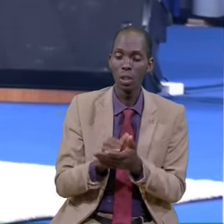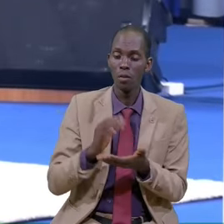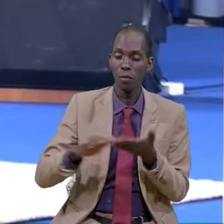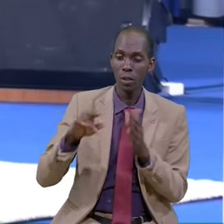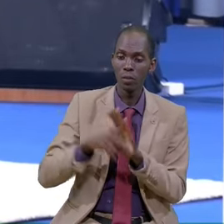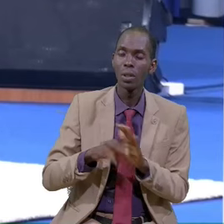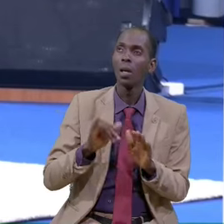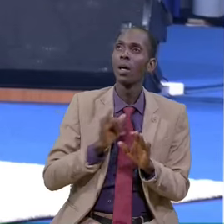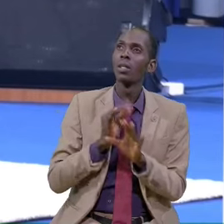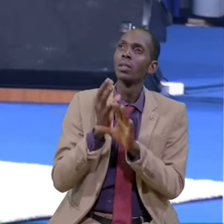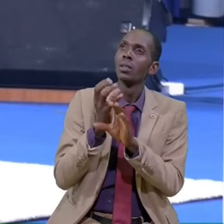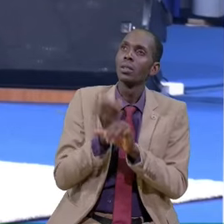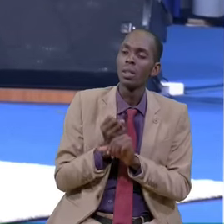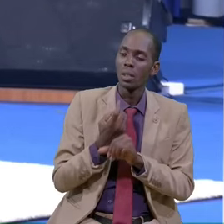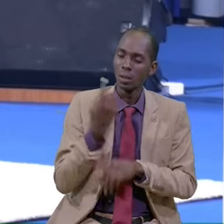now